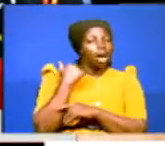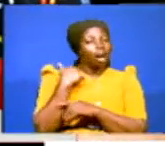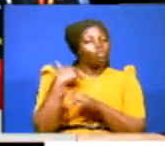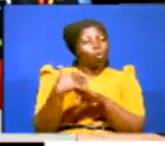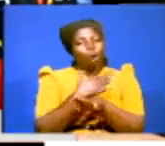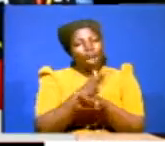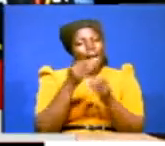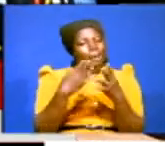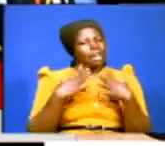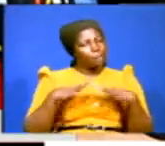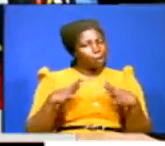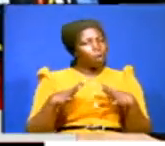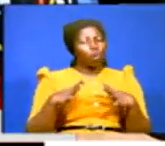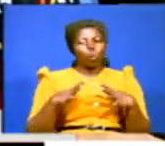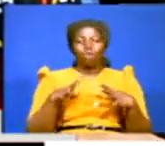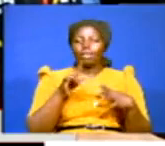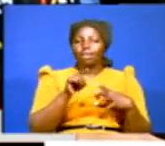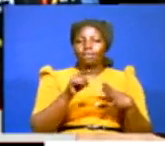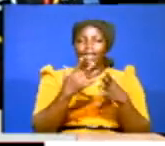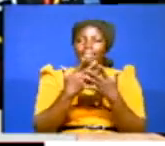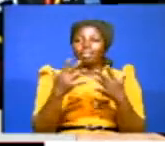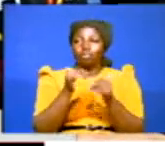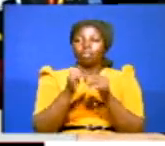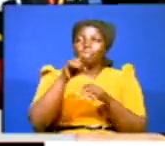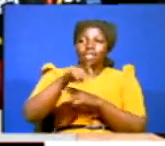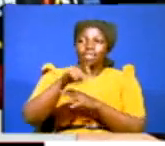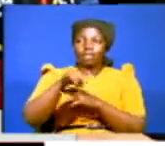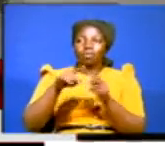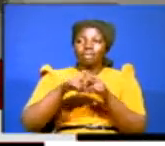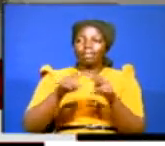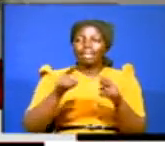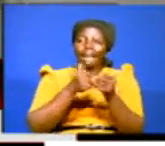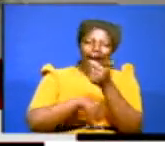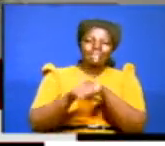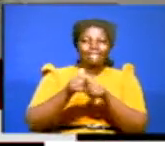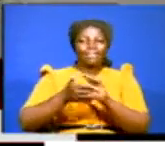these type of things are what we need to start moving on very quickly and act faster.